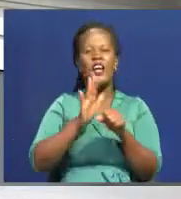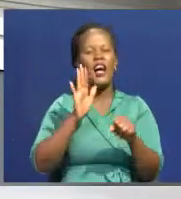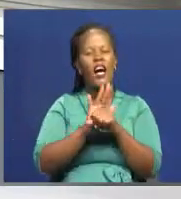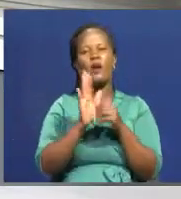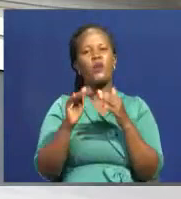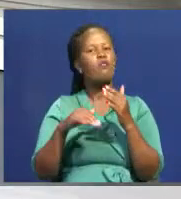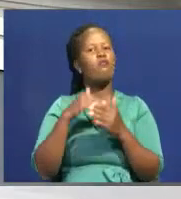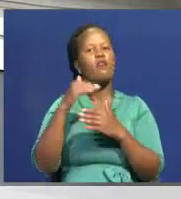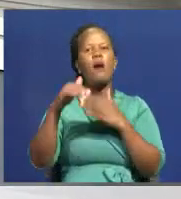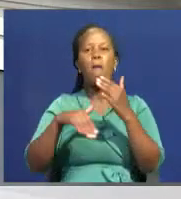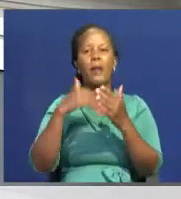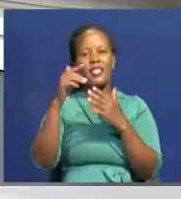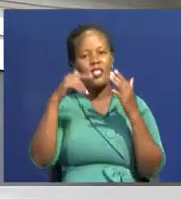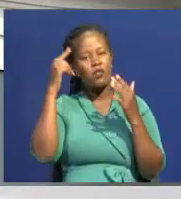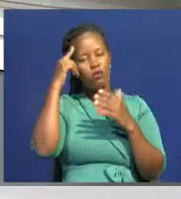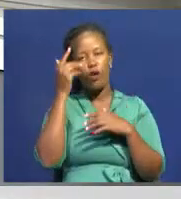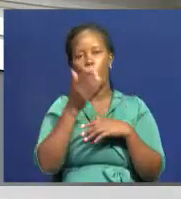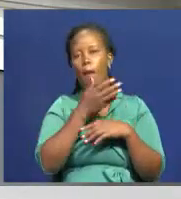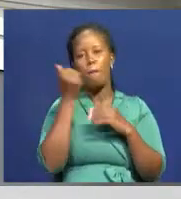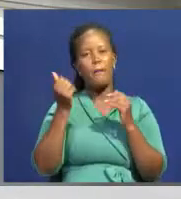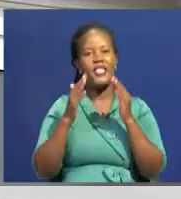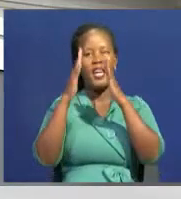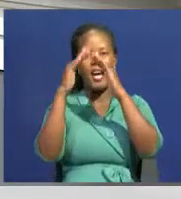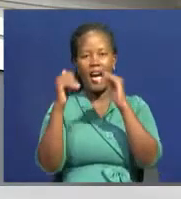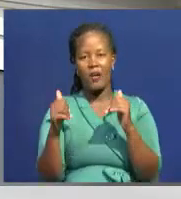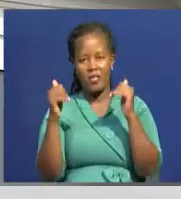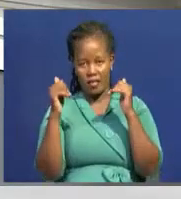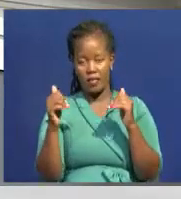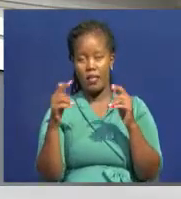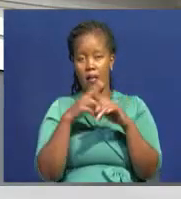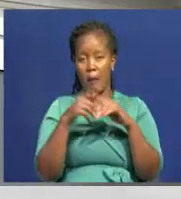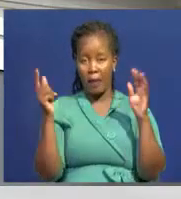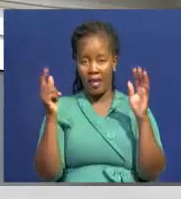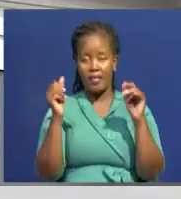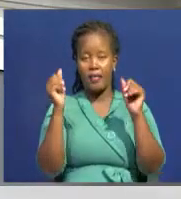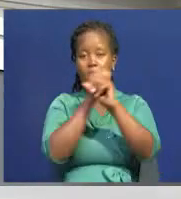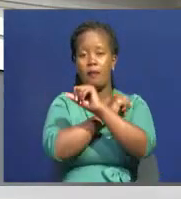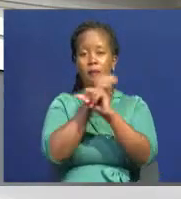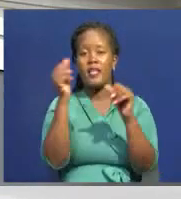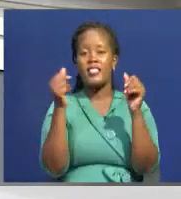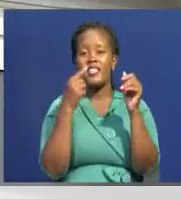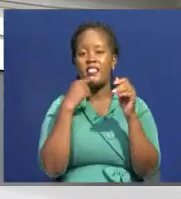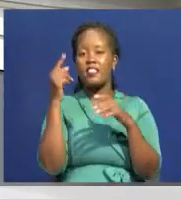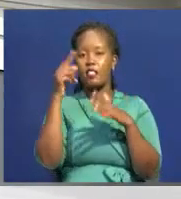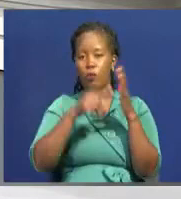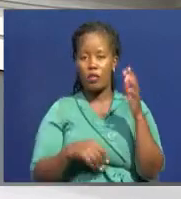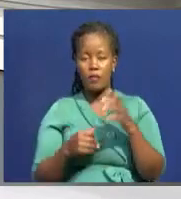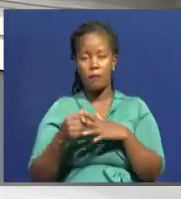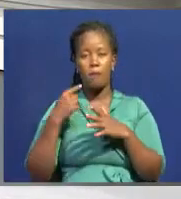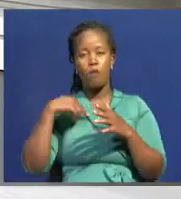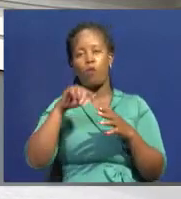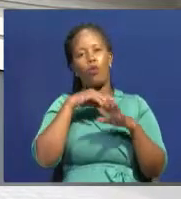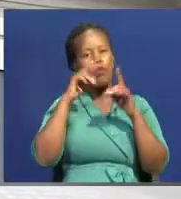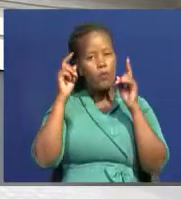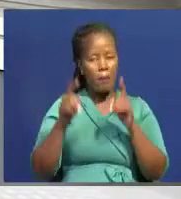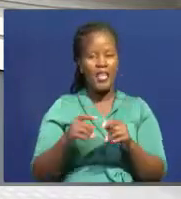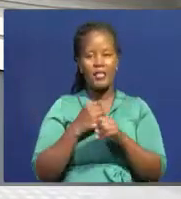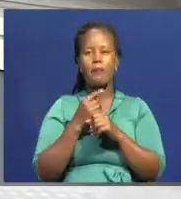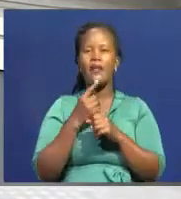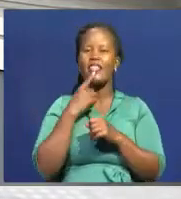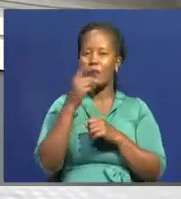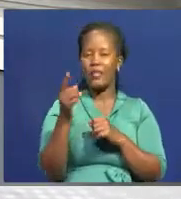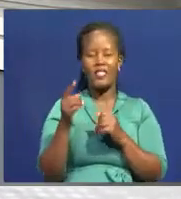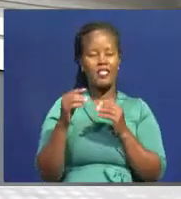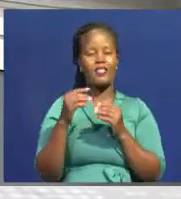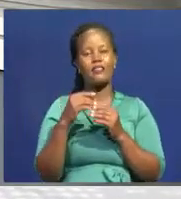houses, of course, and better housing. But as the president said, that we really need to bring all these raw materials home.